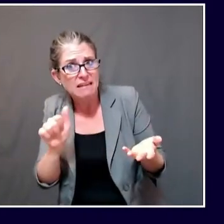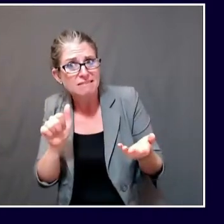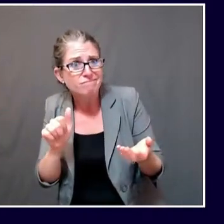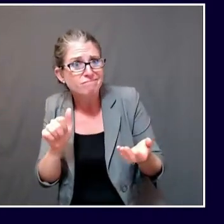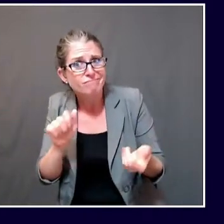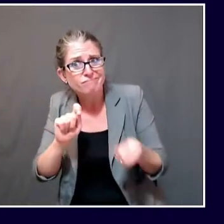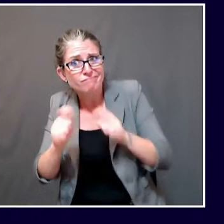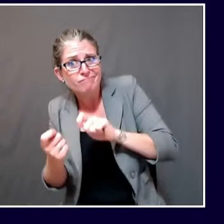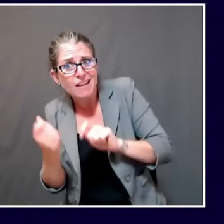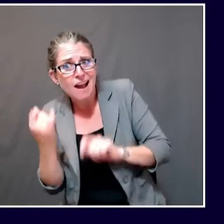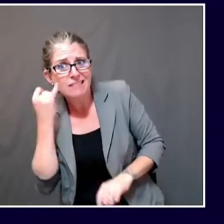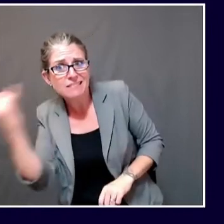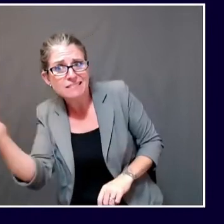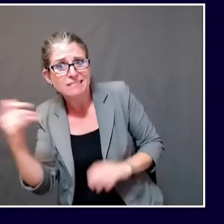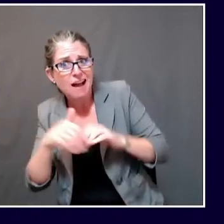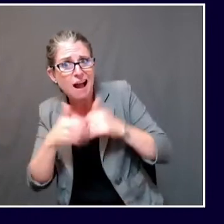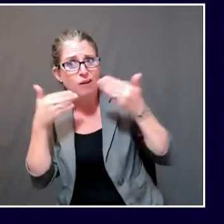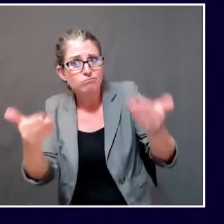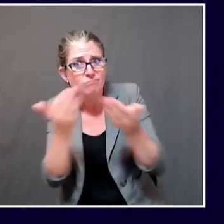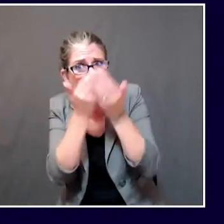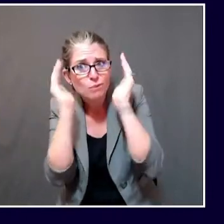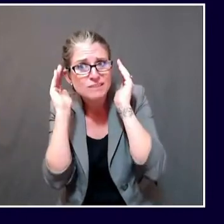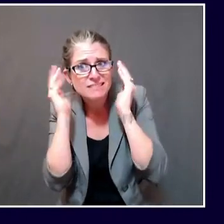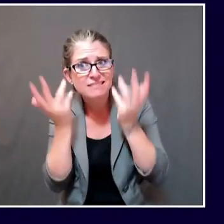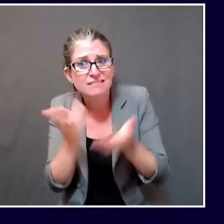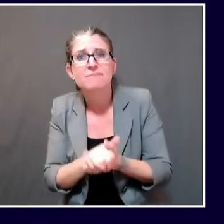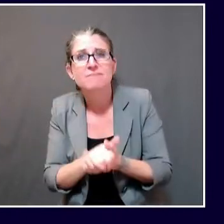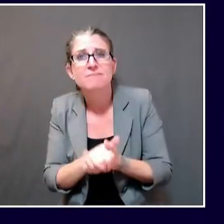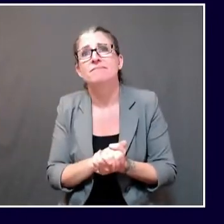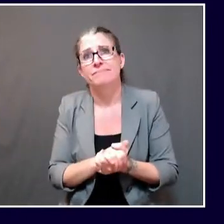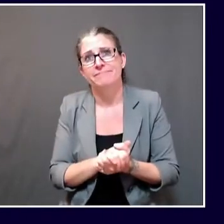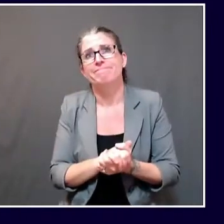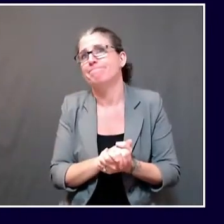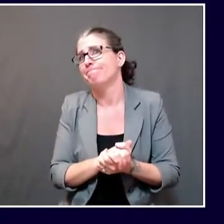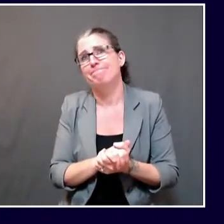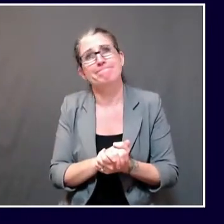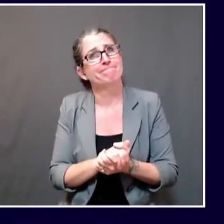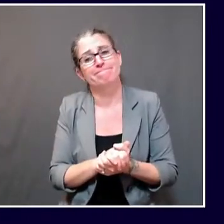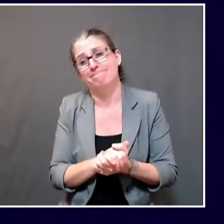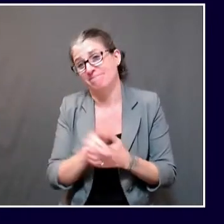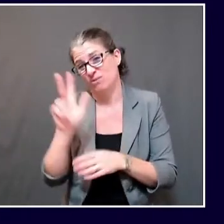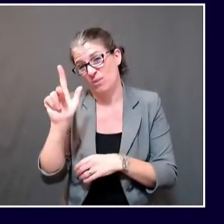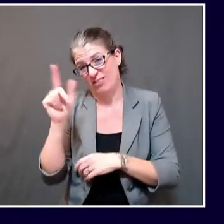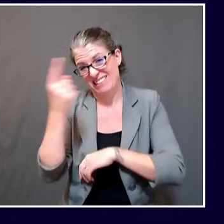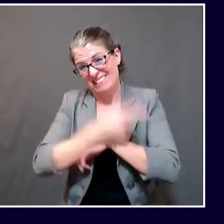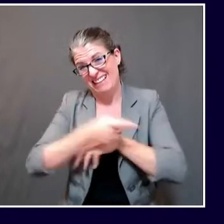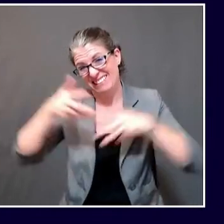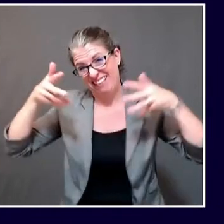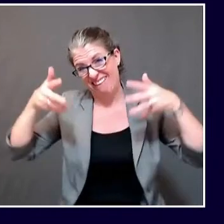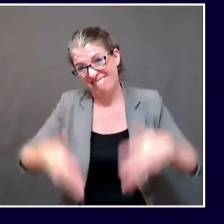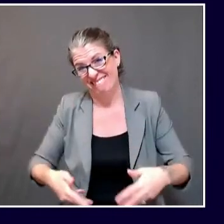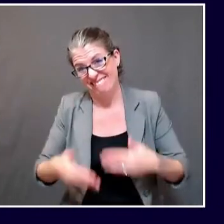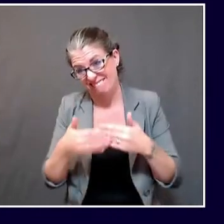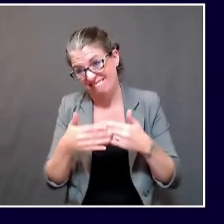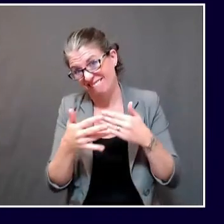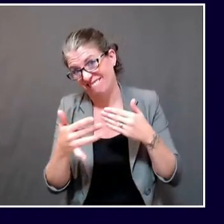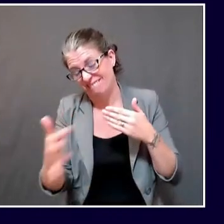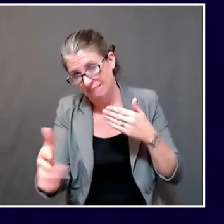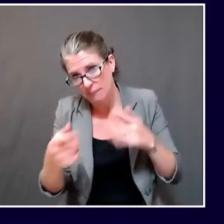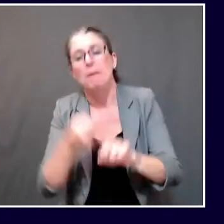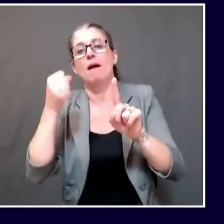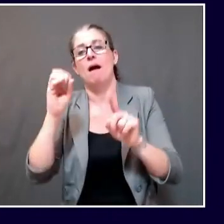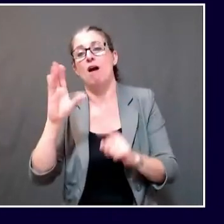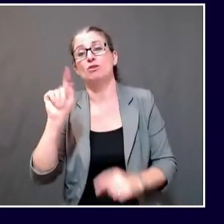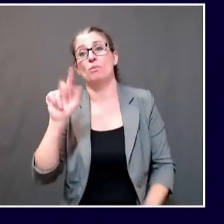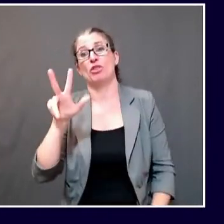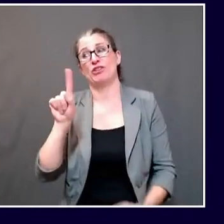much can change in 23 days. We've seen that on several occasions over the course of the past 7 months.